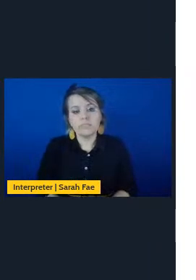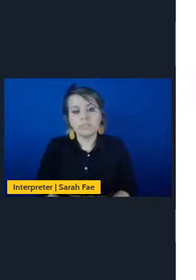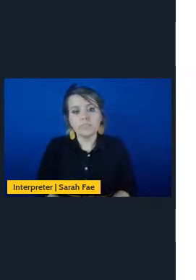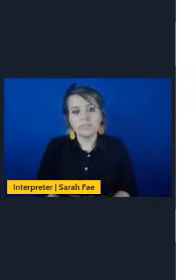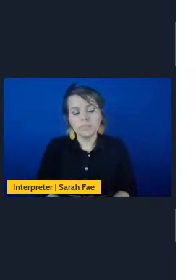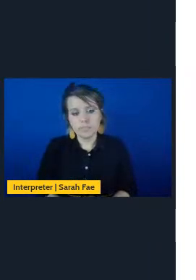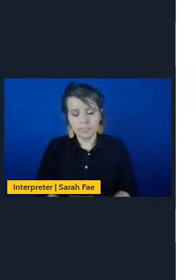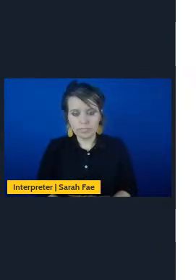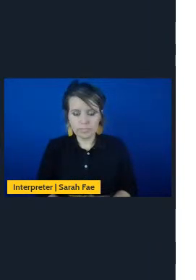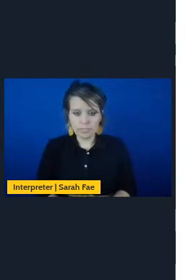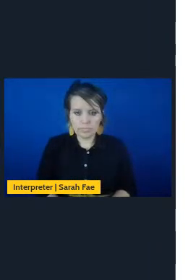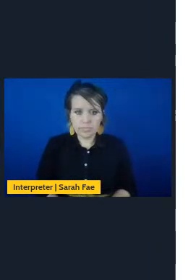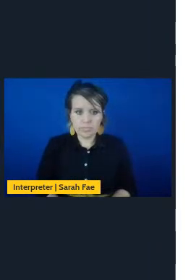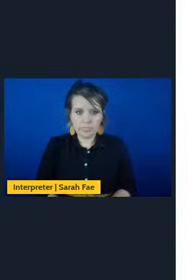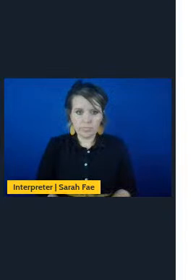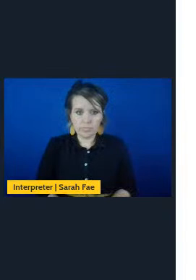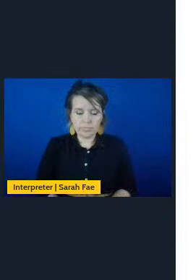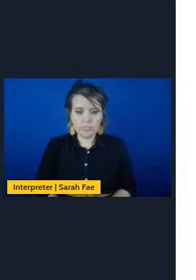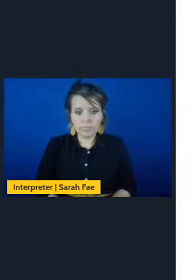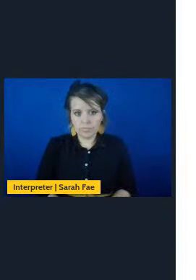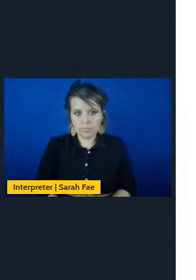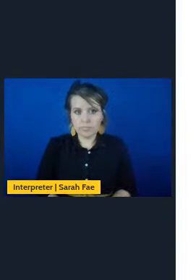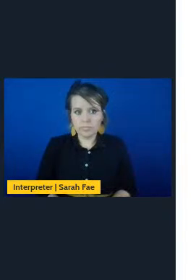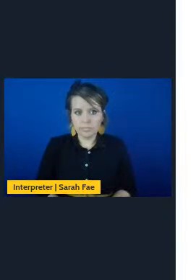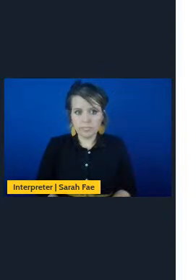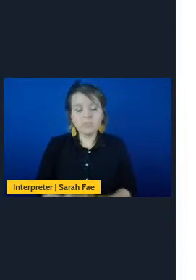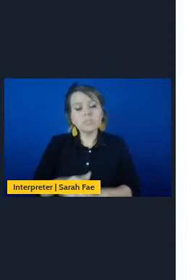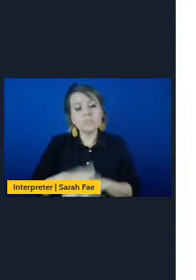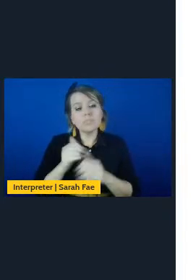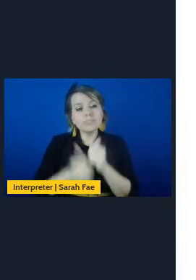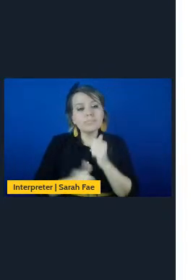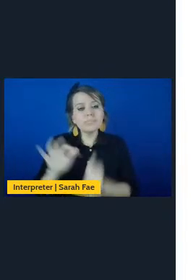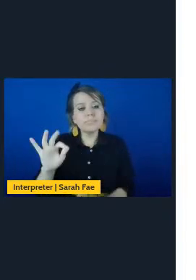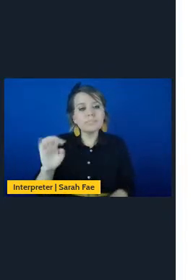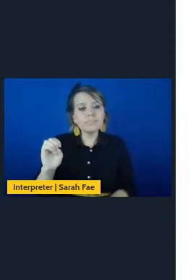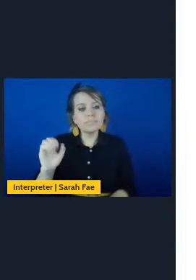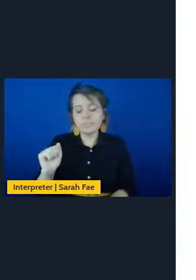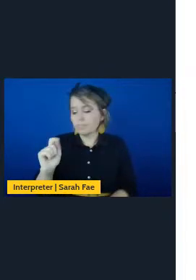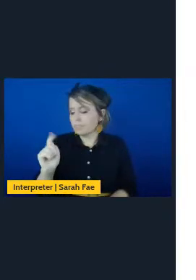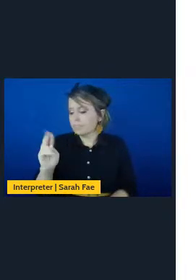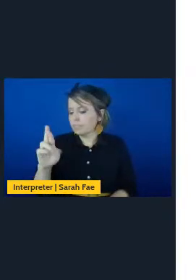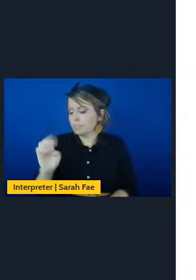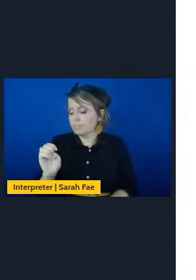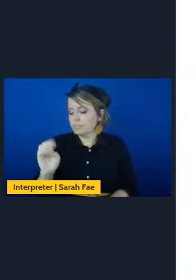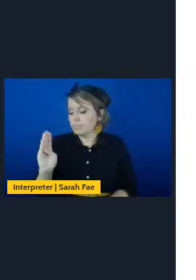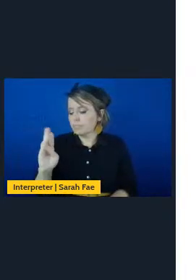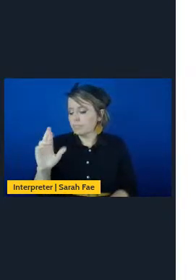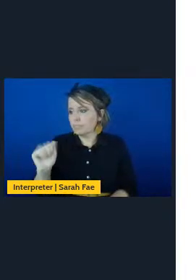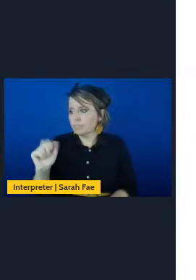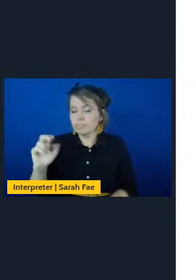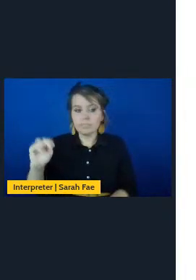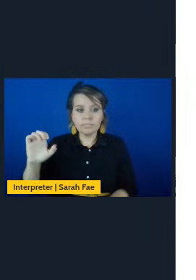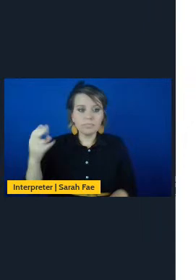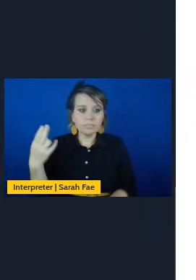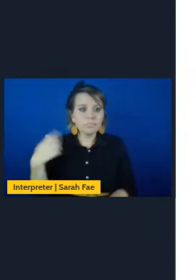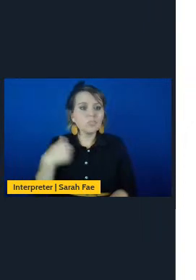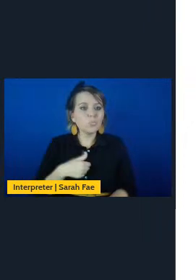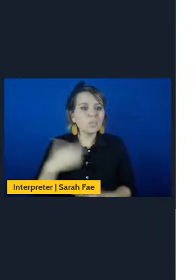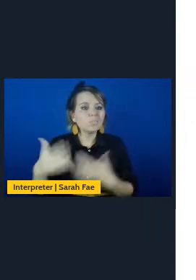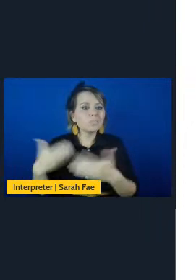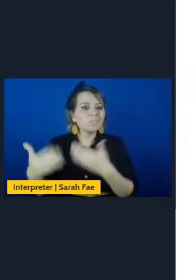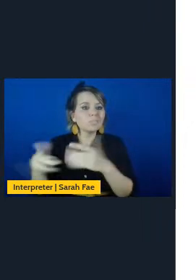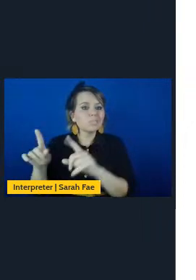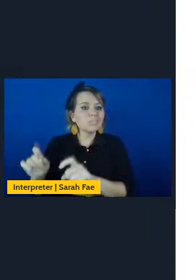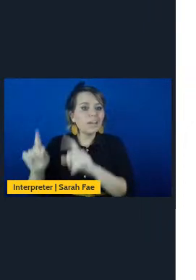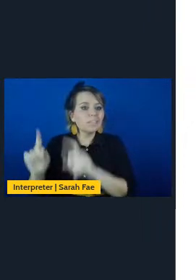And on each feature branch, we run the test suite. So in the pull request, for example,